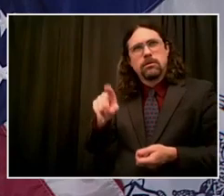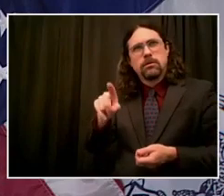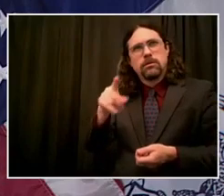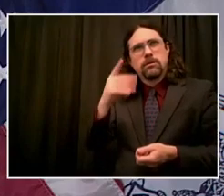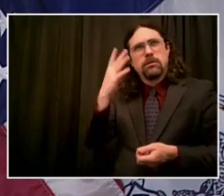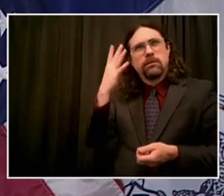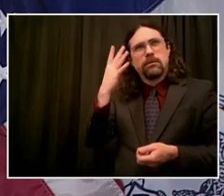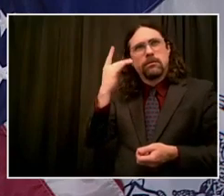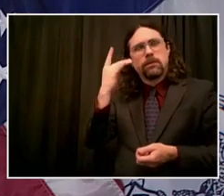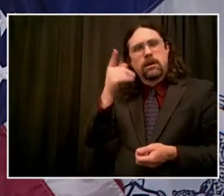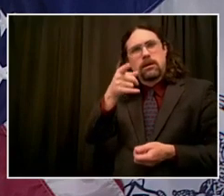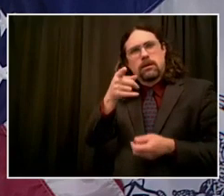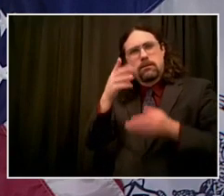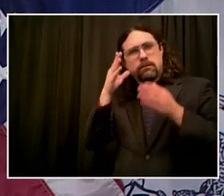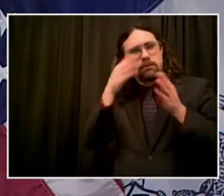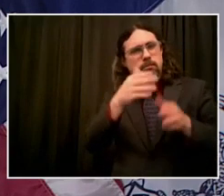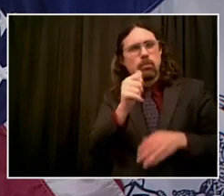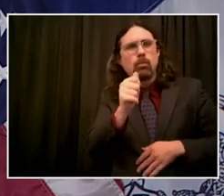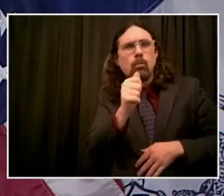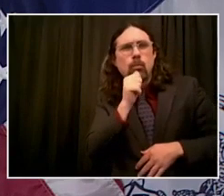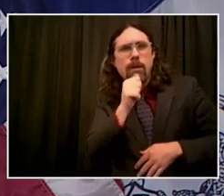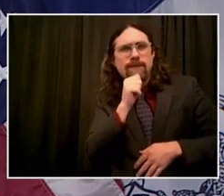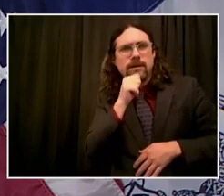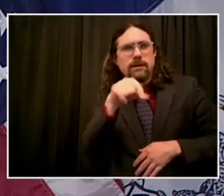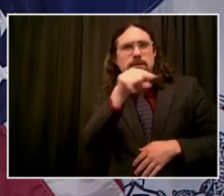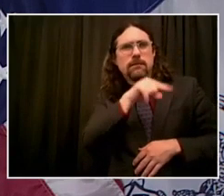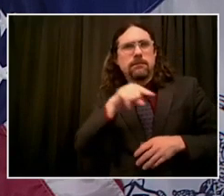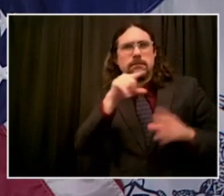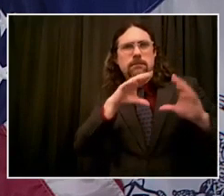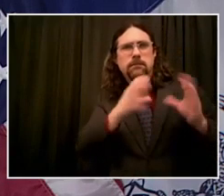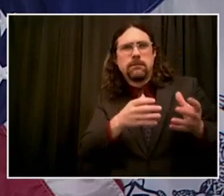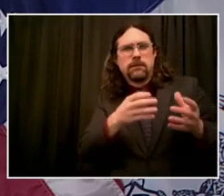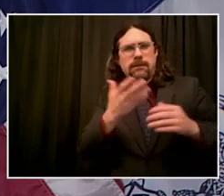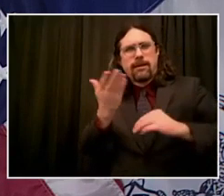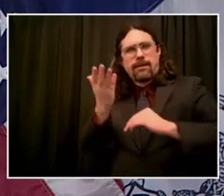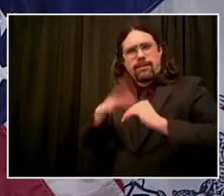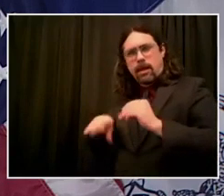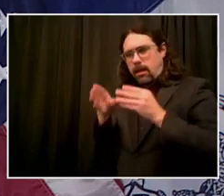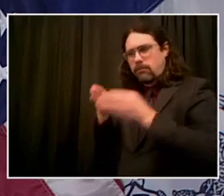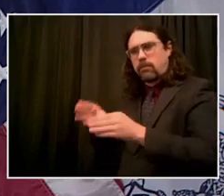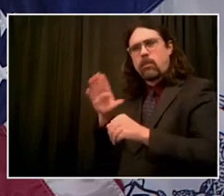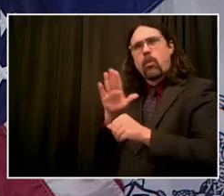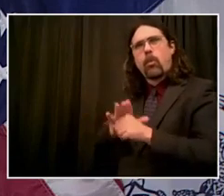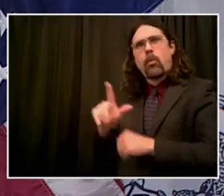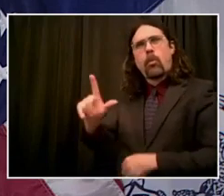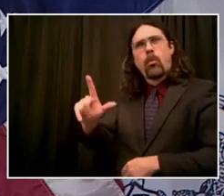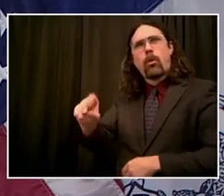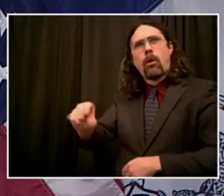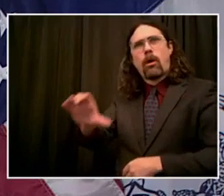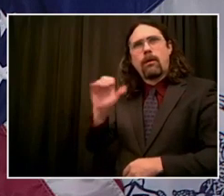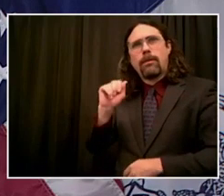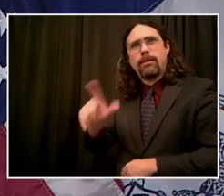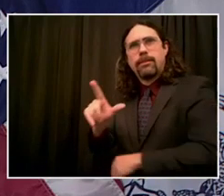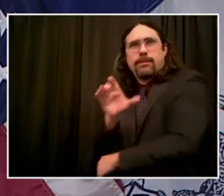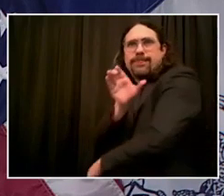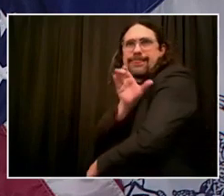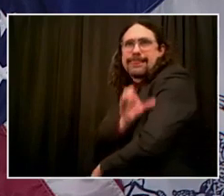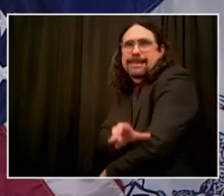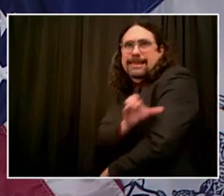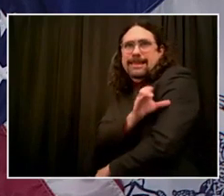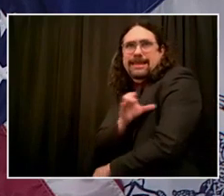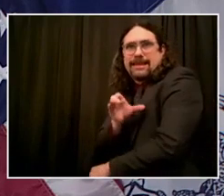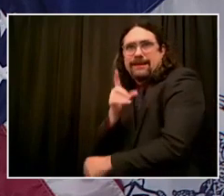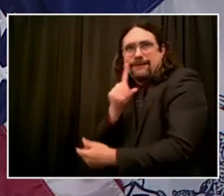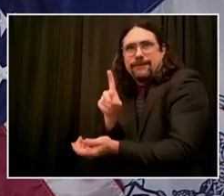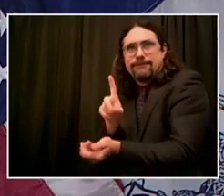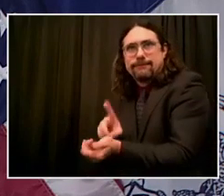everyone, the partnerships extend citywide, and we continue to burrow more deeply into these conversations. But to date, unless I missed something, there